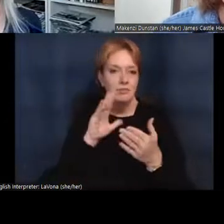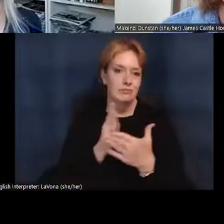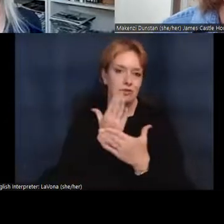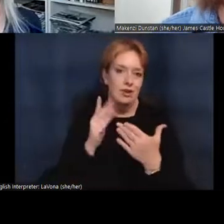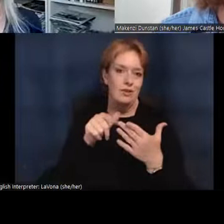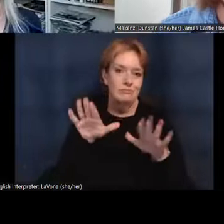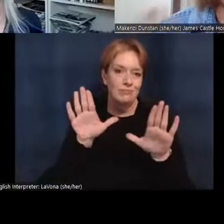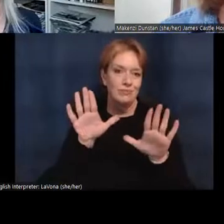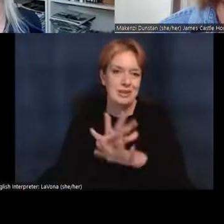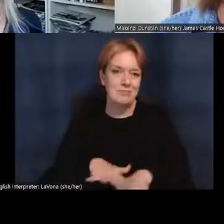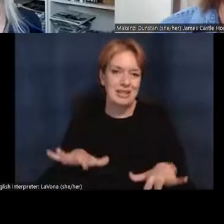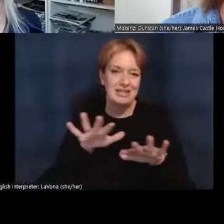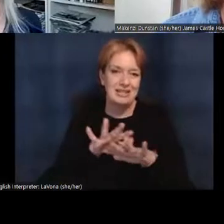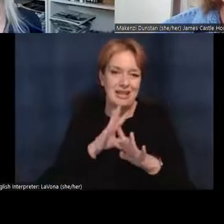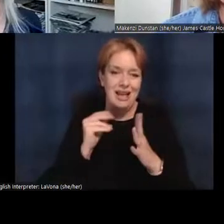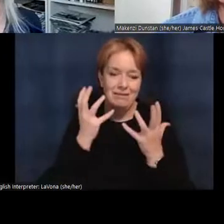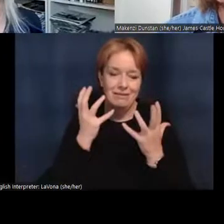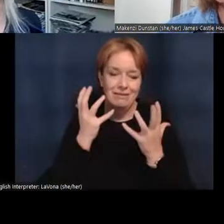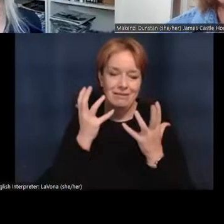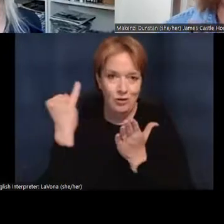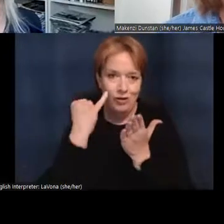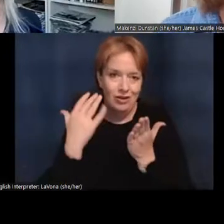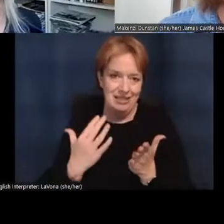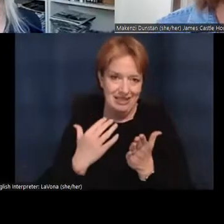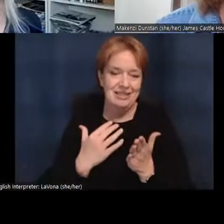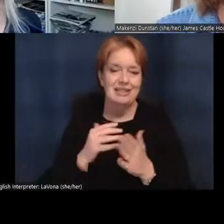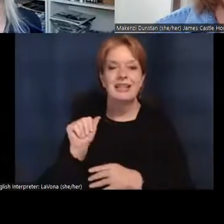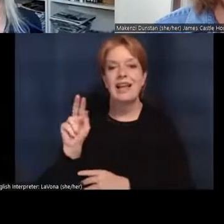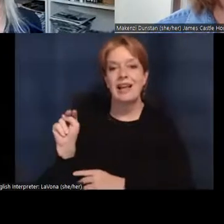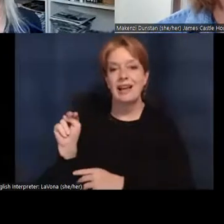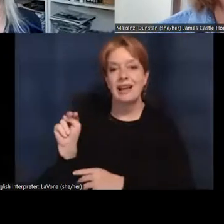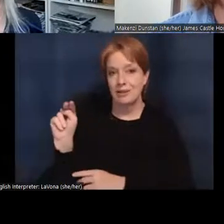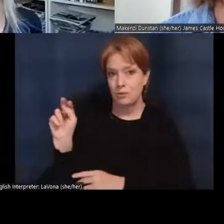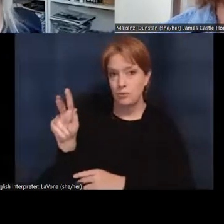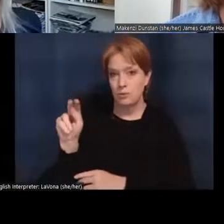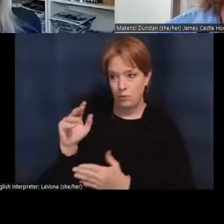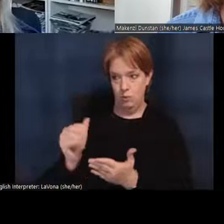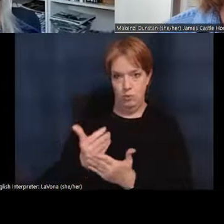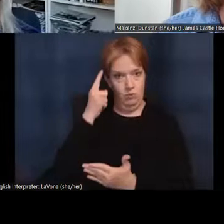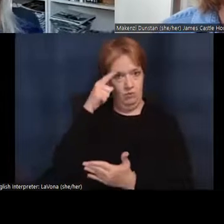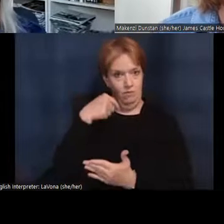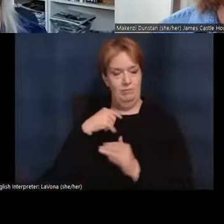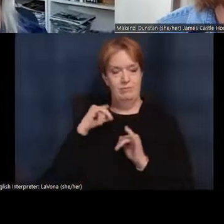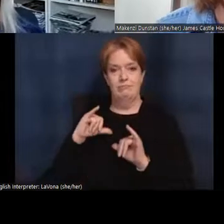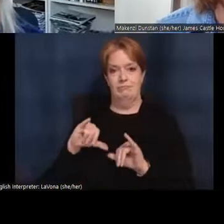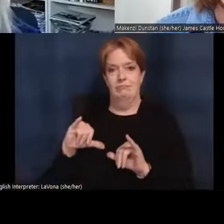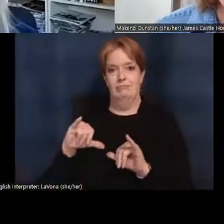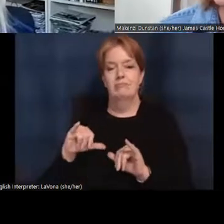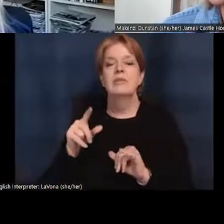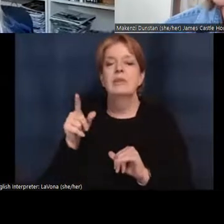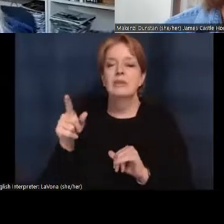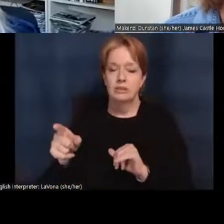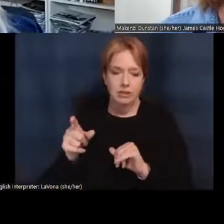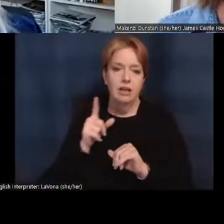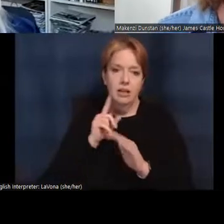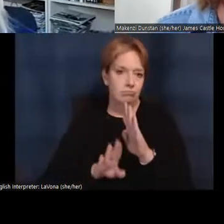this amazing artist. Ann Norton was new to me as well before this program, and she's quickly rising